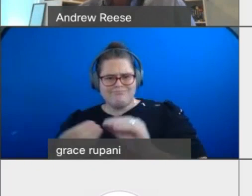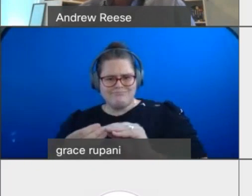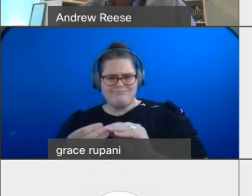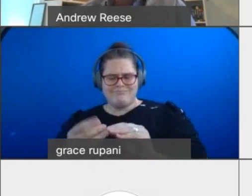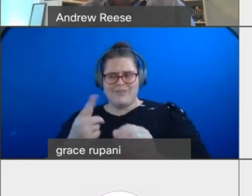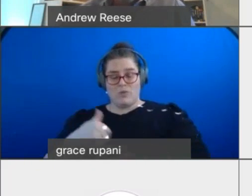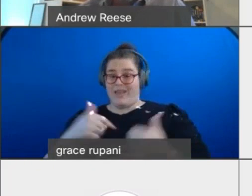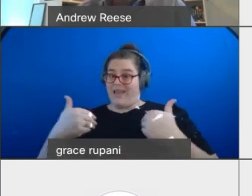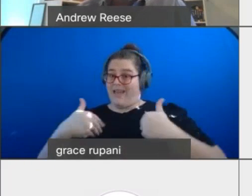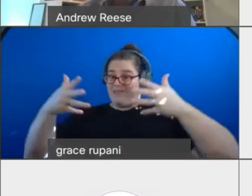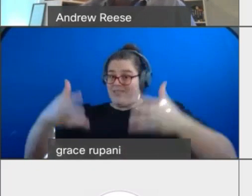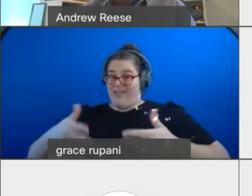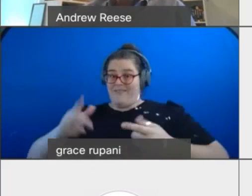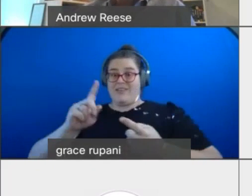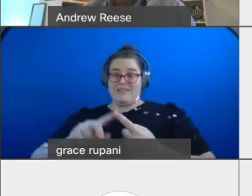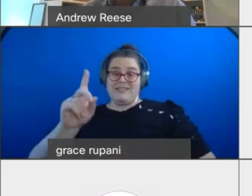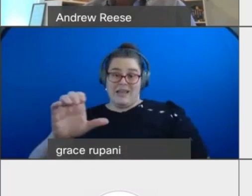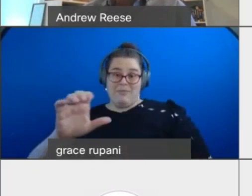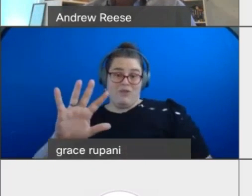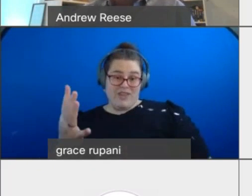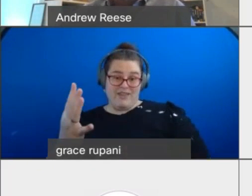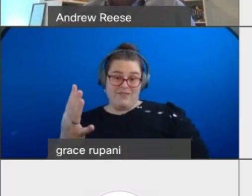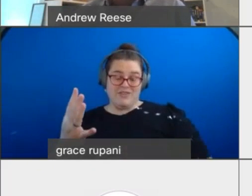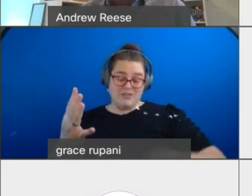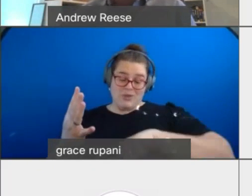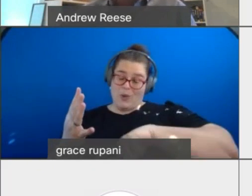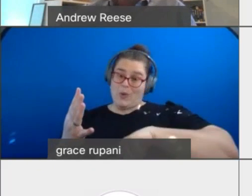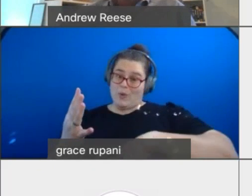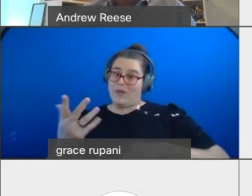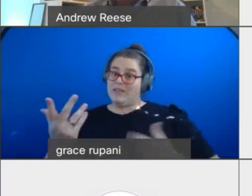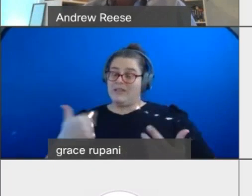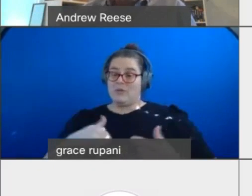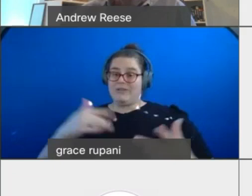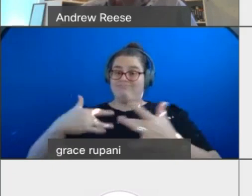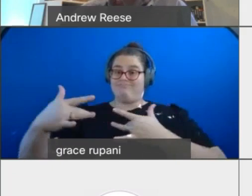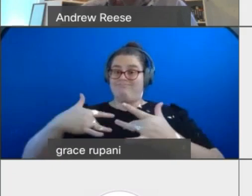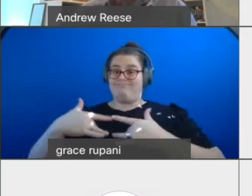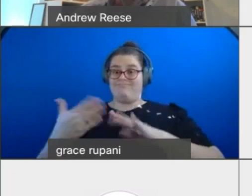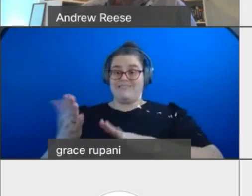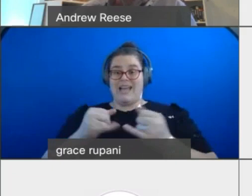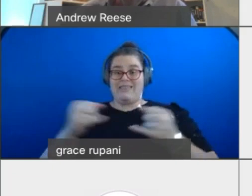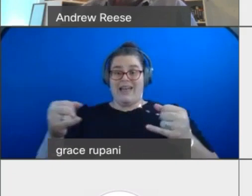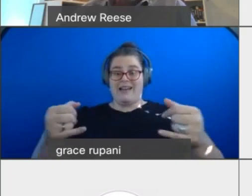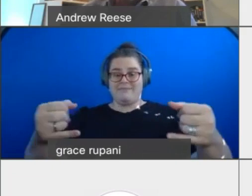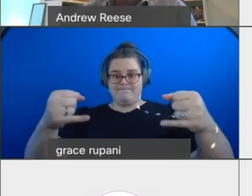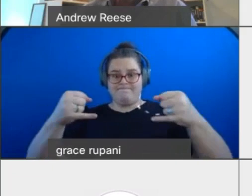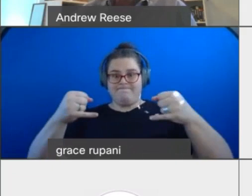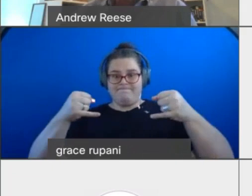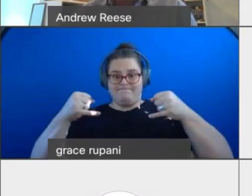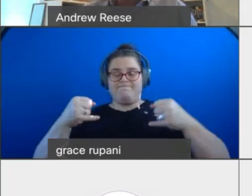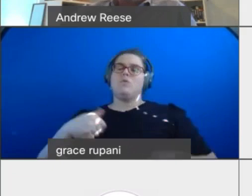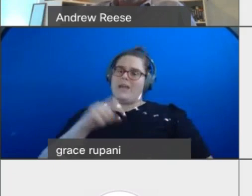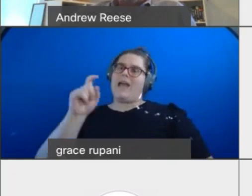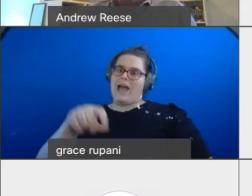pressures of this project's deadline, but it has to get done. We have to get in compliance with this federal mandate.